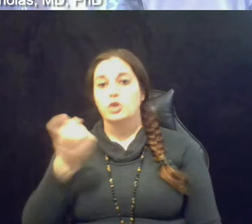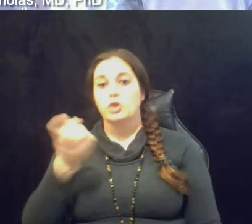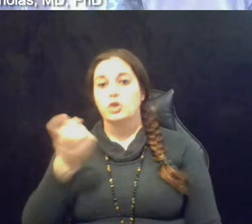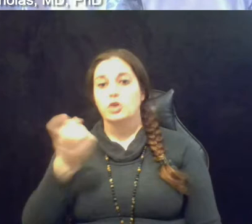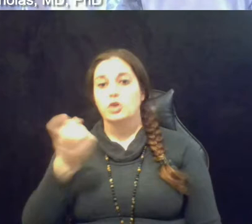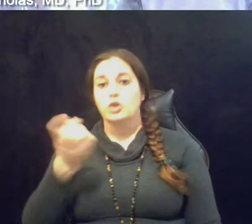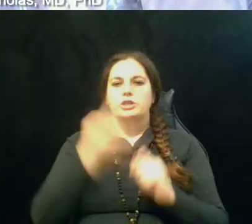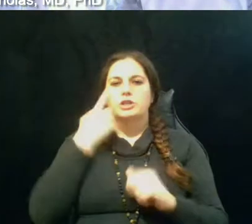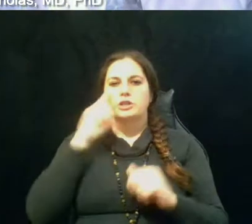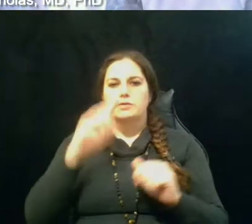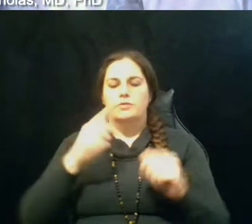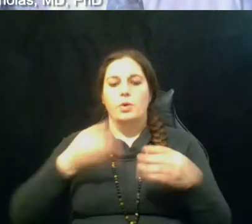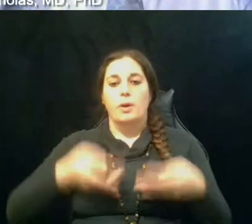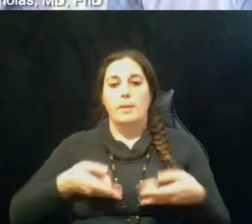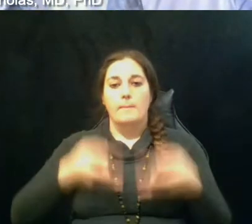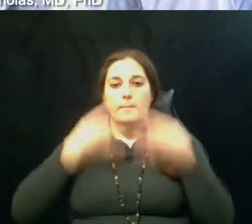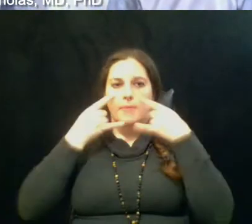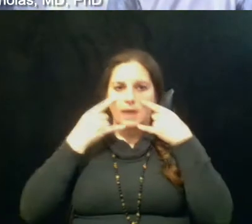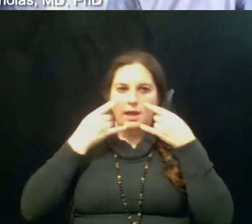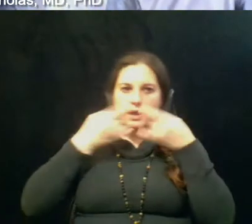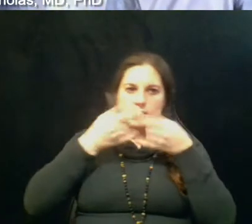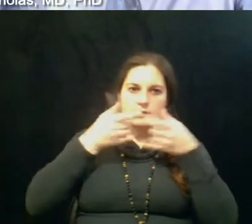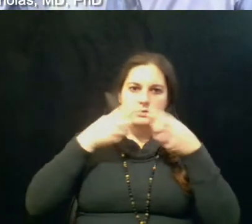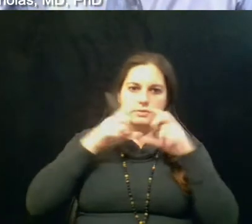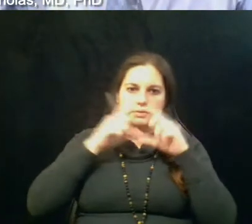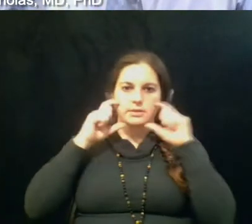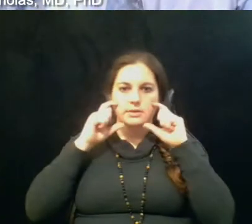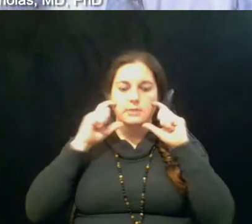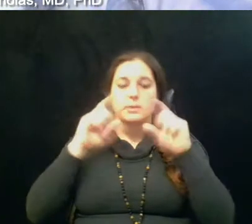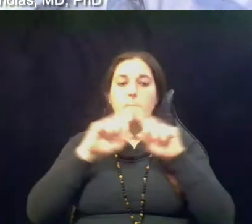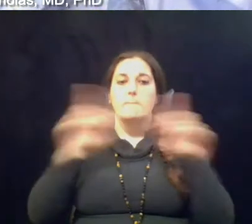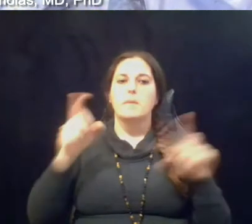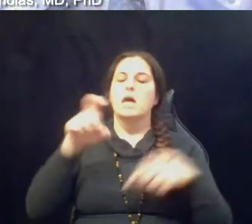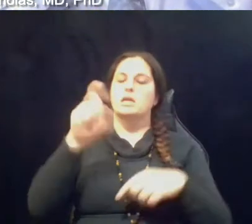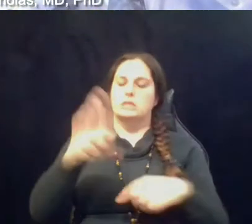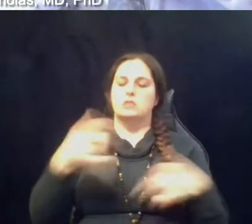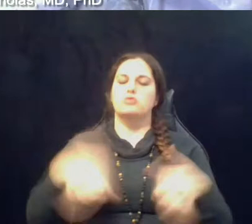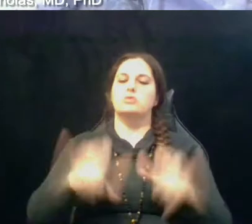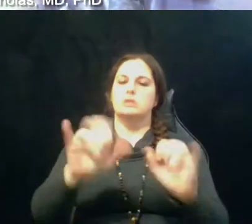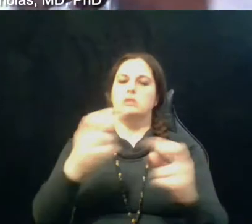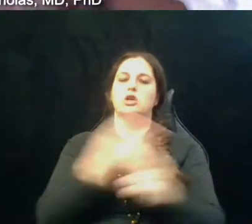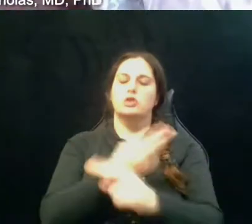to use those masks to help protect others. And I am going to leave you with that number,